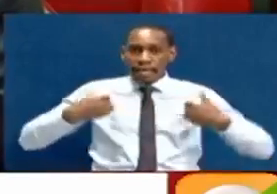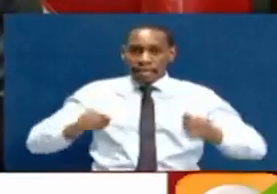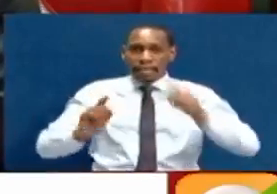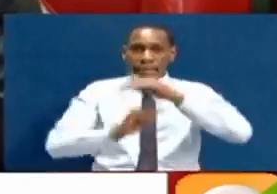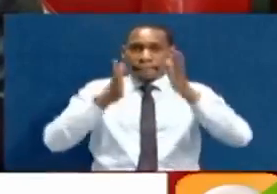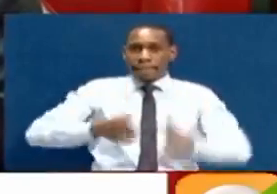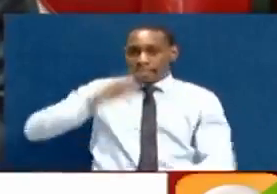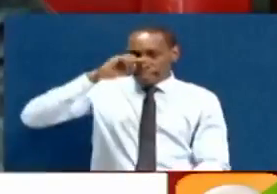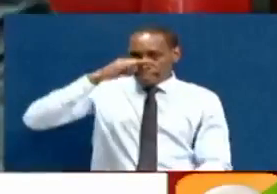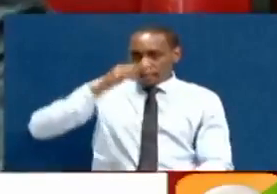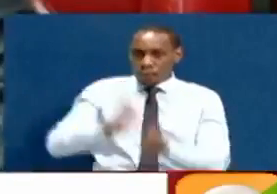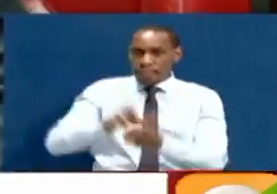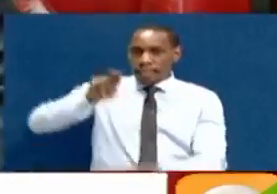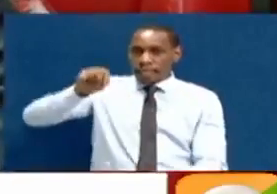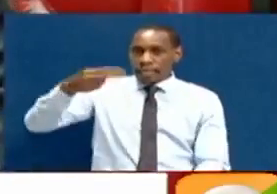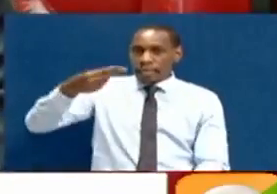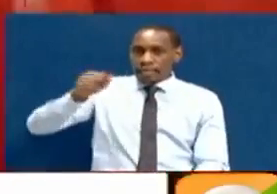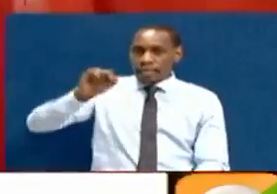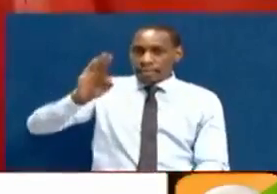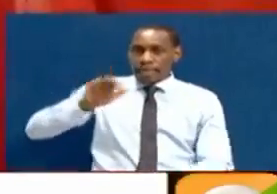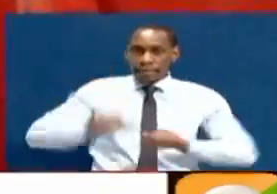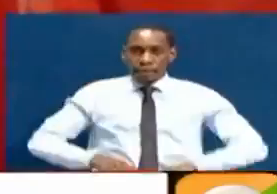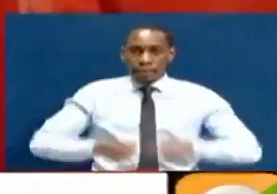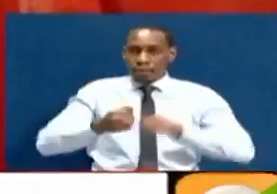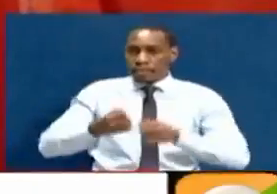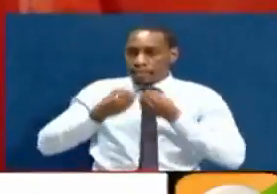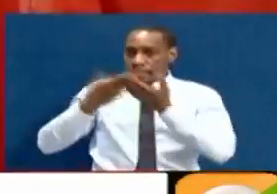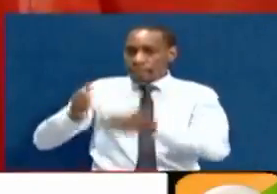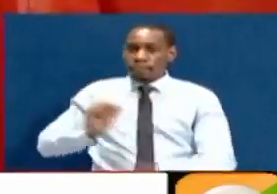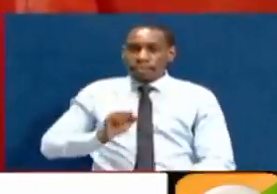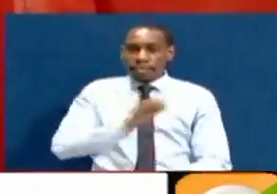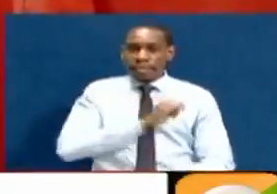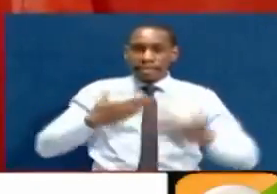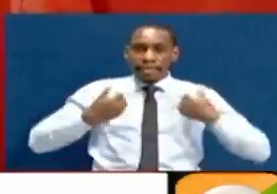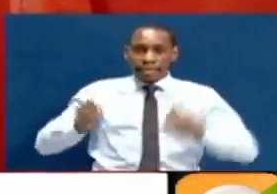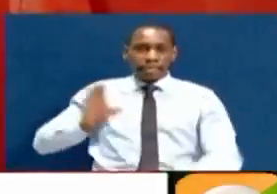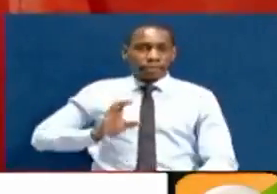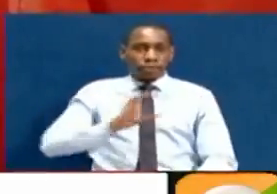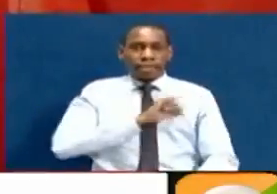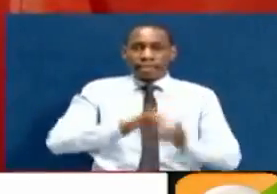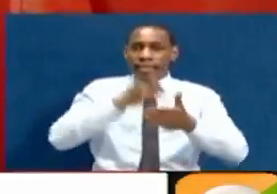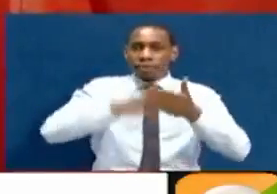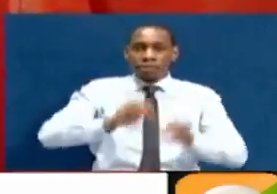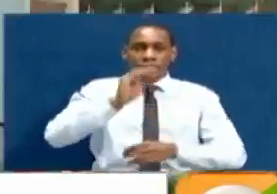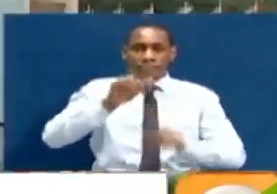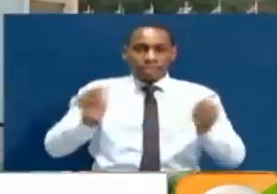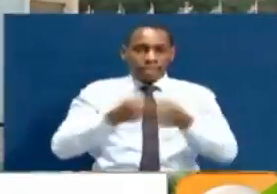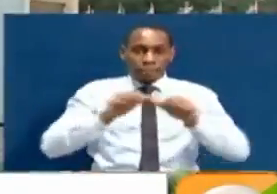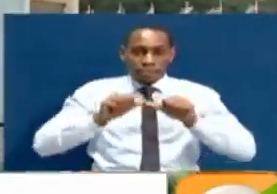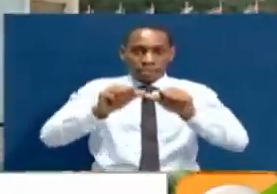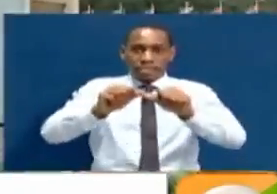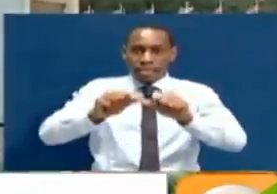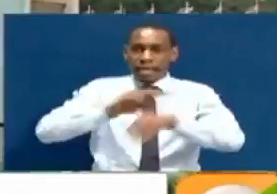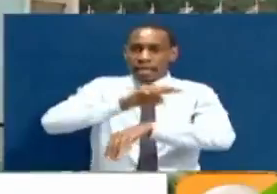Secretary Mutai Kagwe and NHIF boss Peter Kamunya told the Senate Health Committee that it is expensive and unsustainable